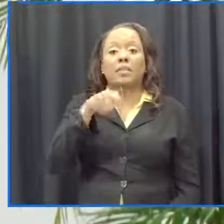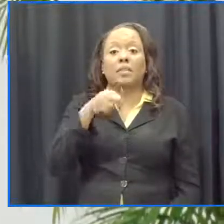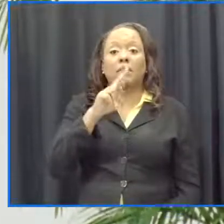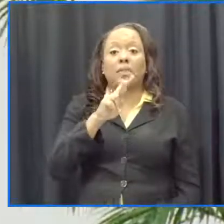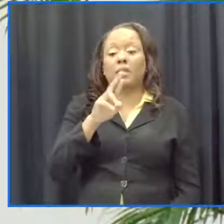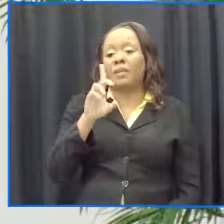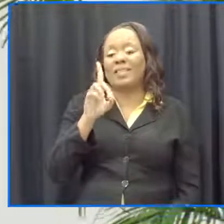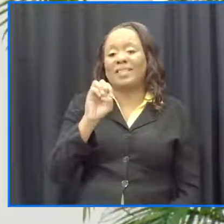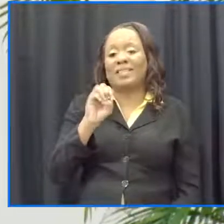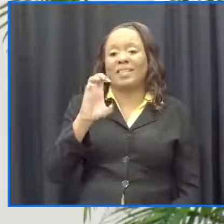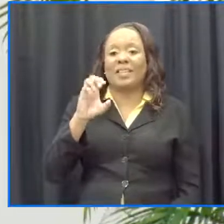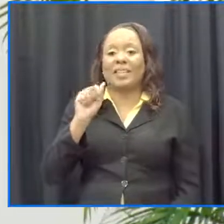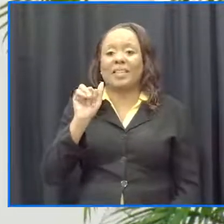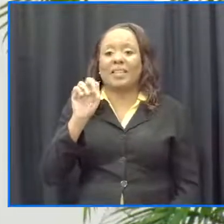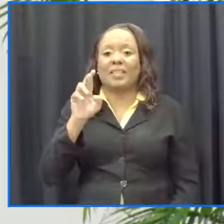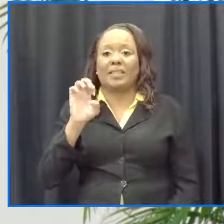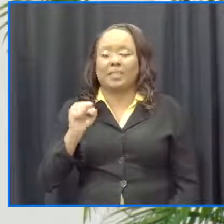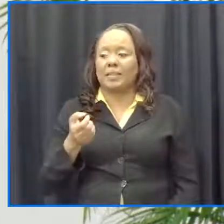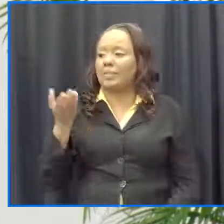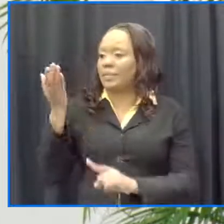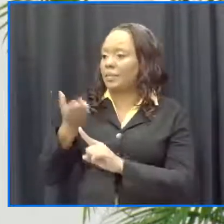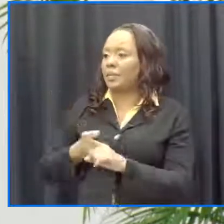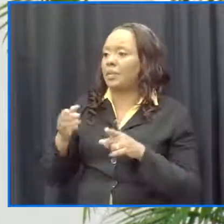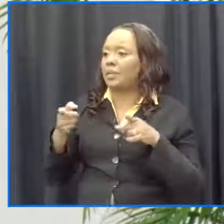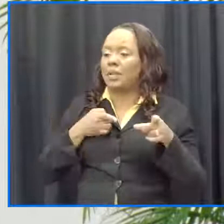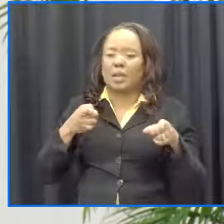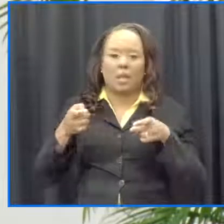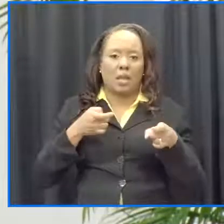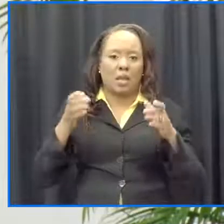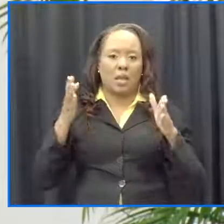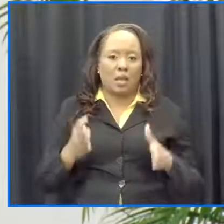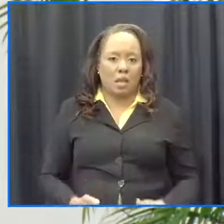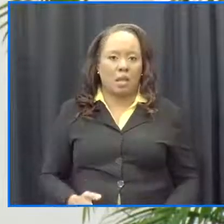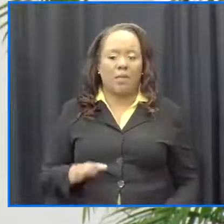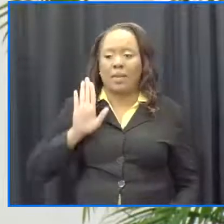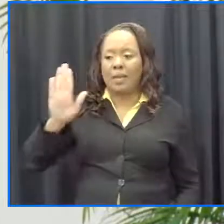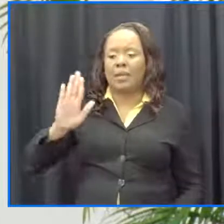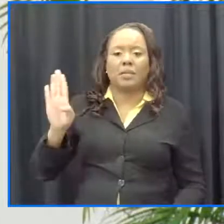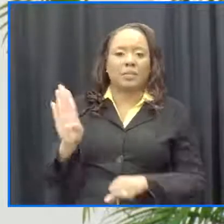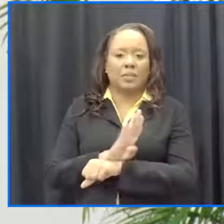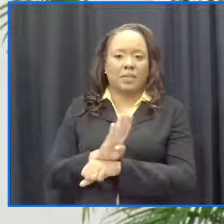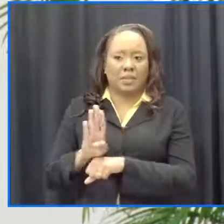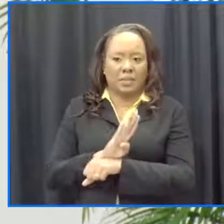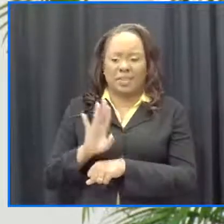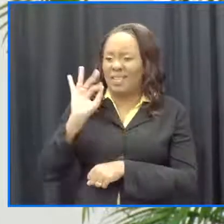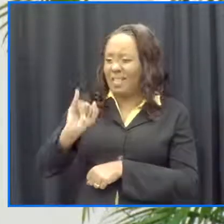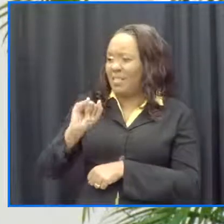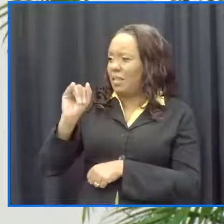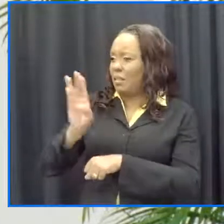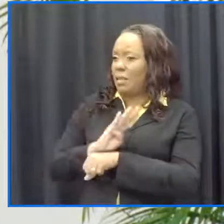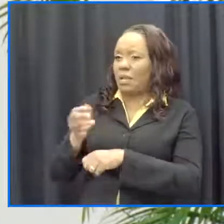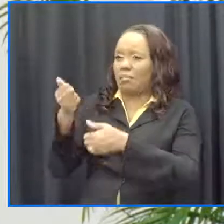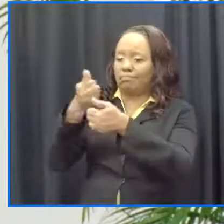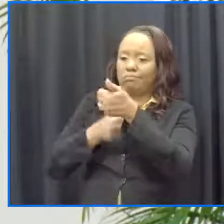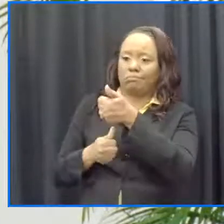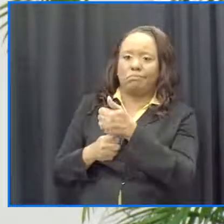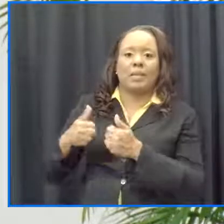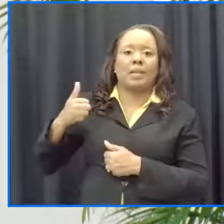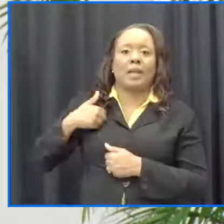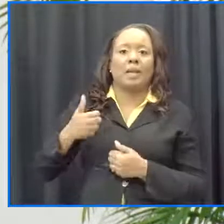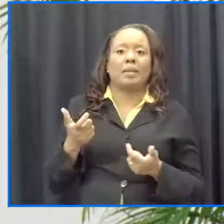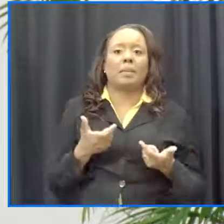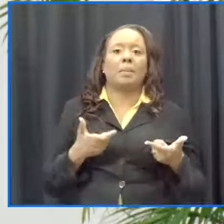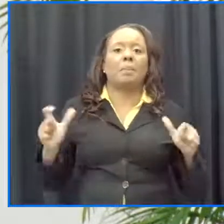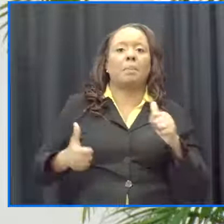Mr. Christopher DeCaries is Managing Director of FedNav International Limited, a subsidiary of